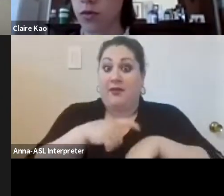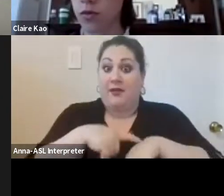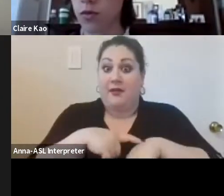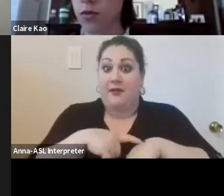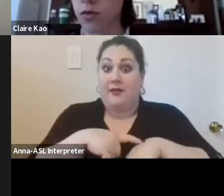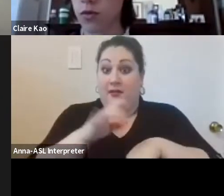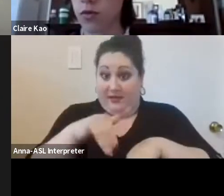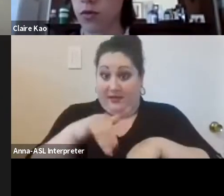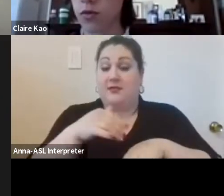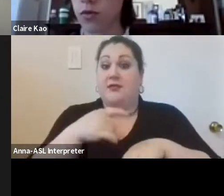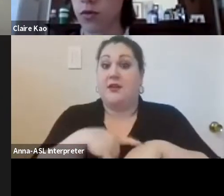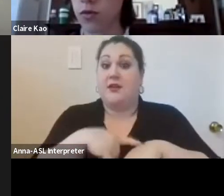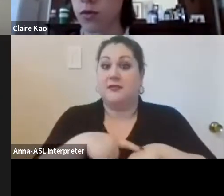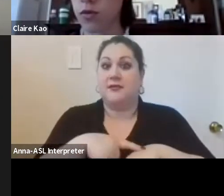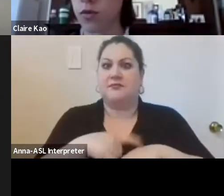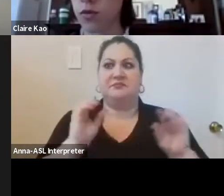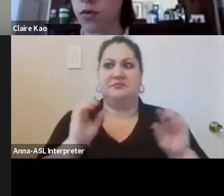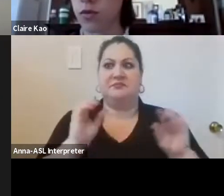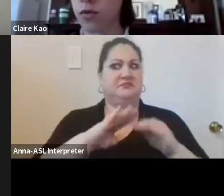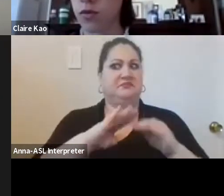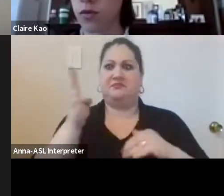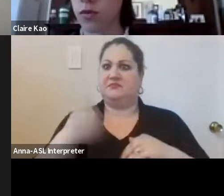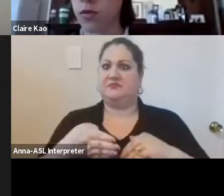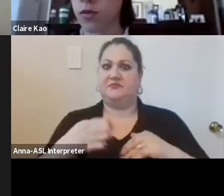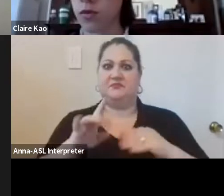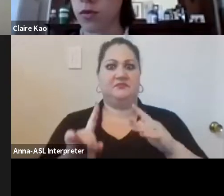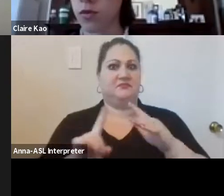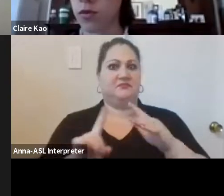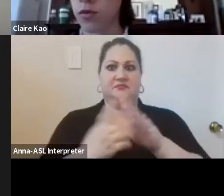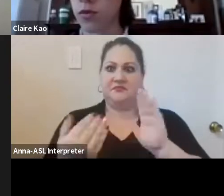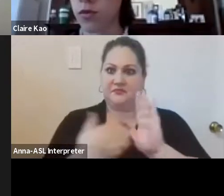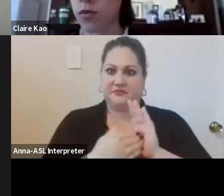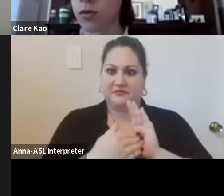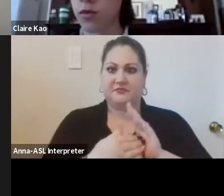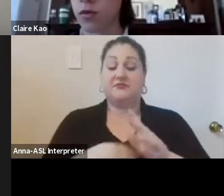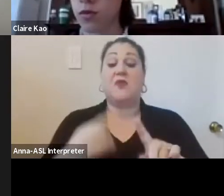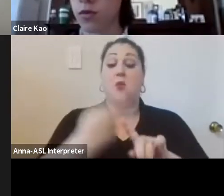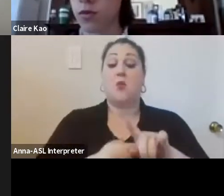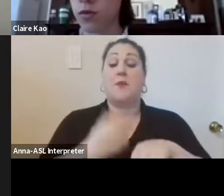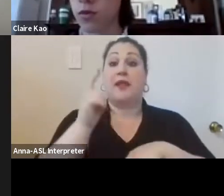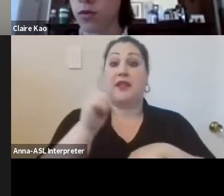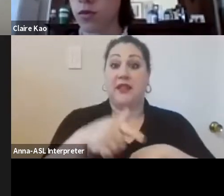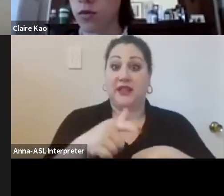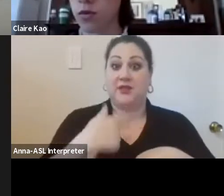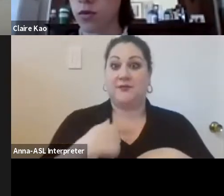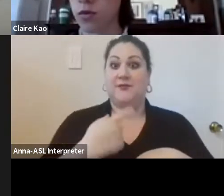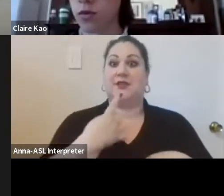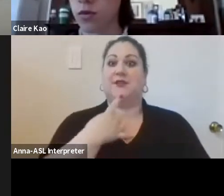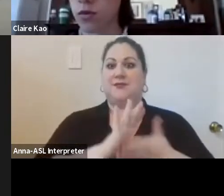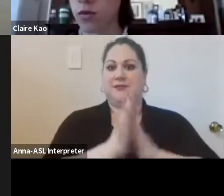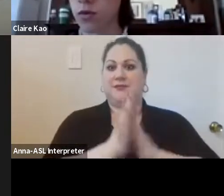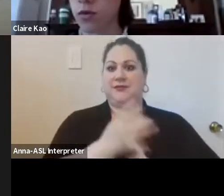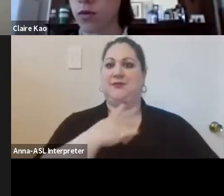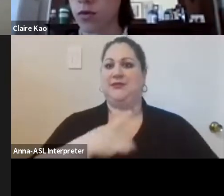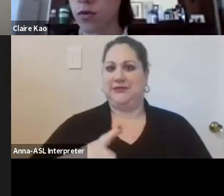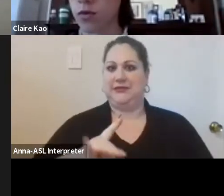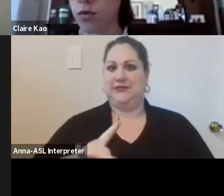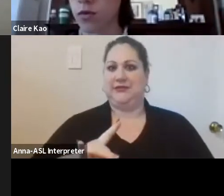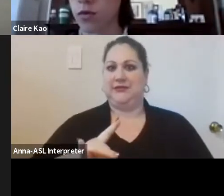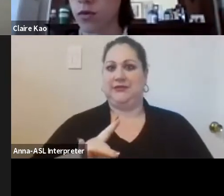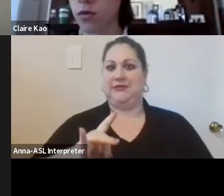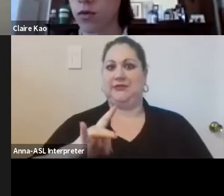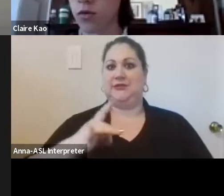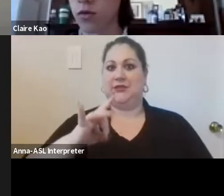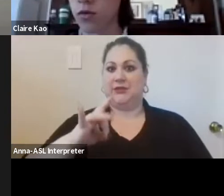he didn't come back. And a month later, I happened to turn 18. And that's when I received a letter in the mail saying that I was indicated